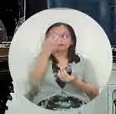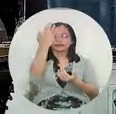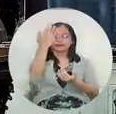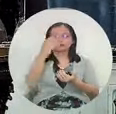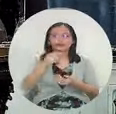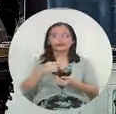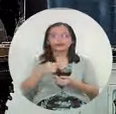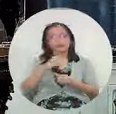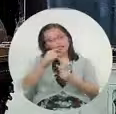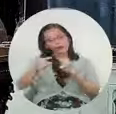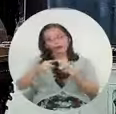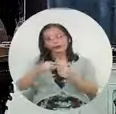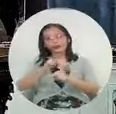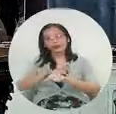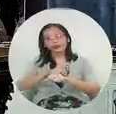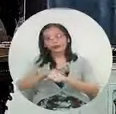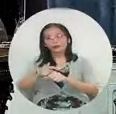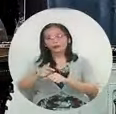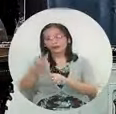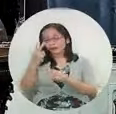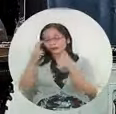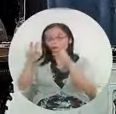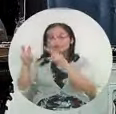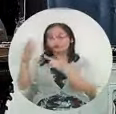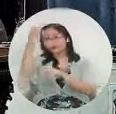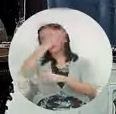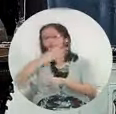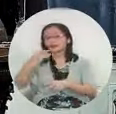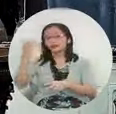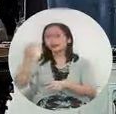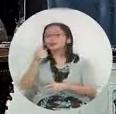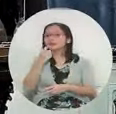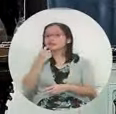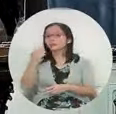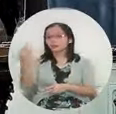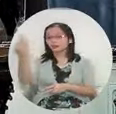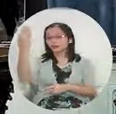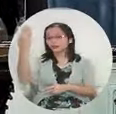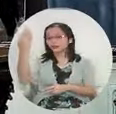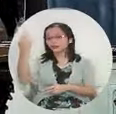is. It is as plain as your nose on your face.